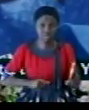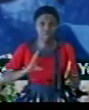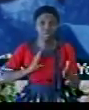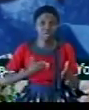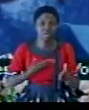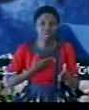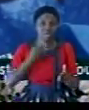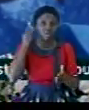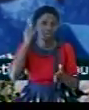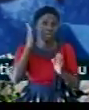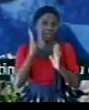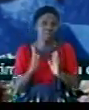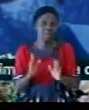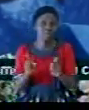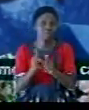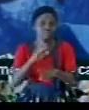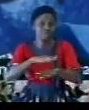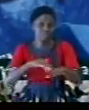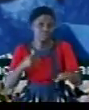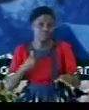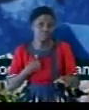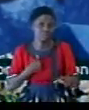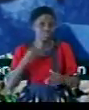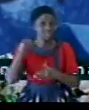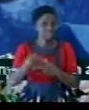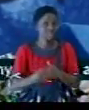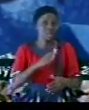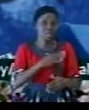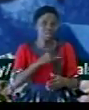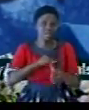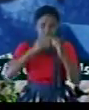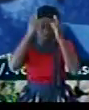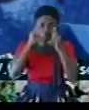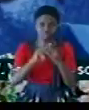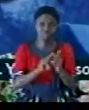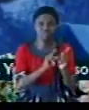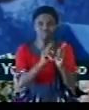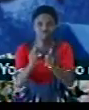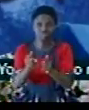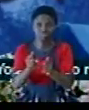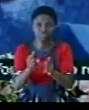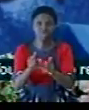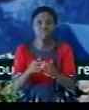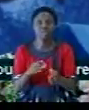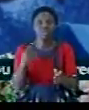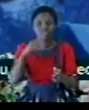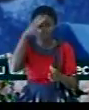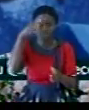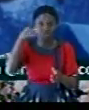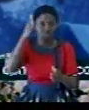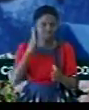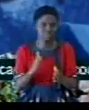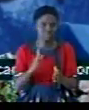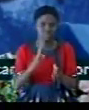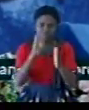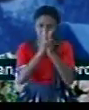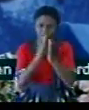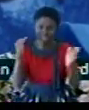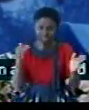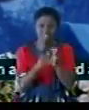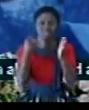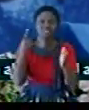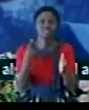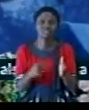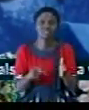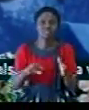me. I decided to go. The man of God prayed against the spirit of insanity. I believed him. And